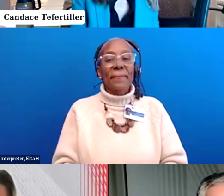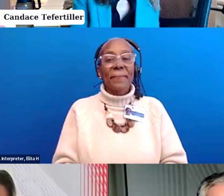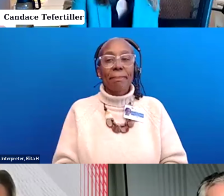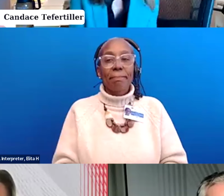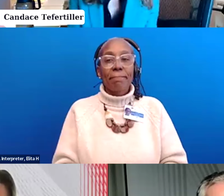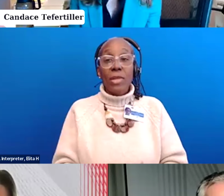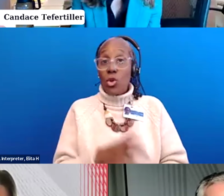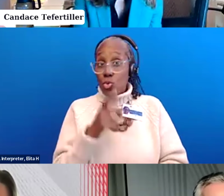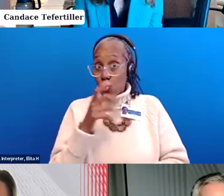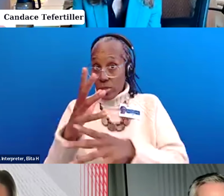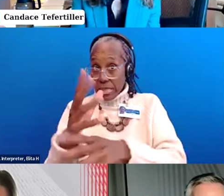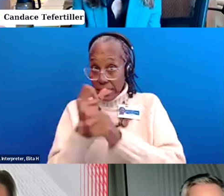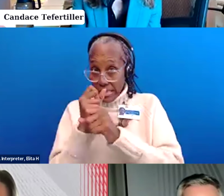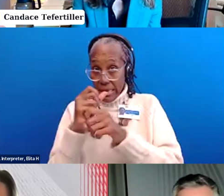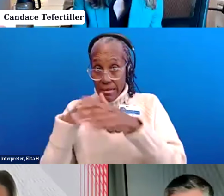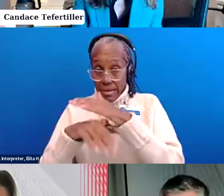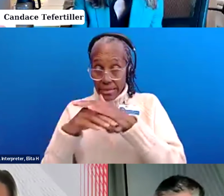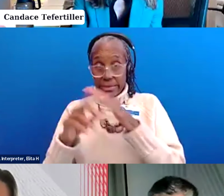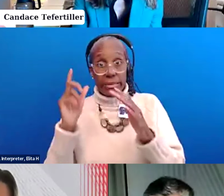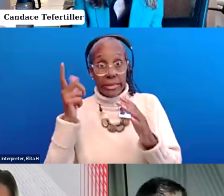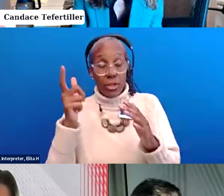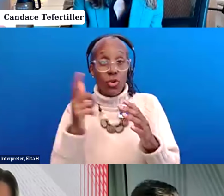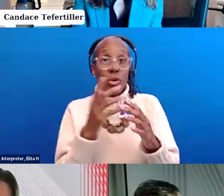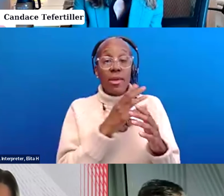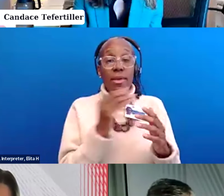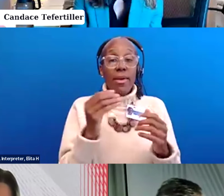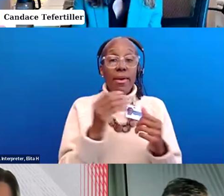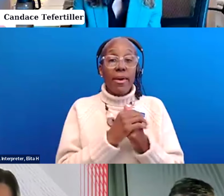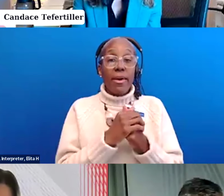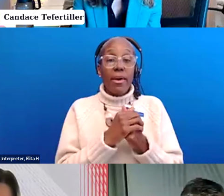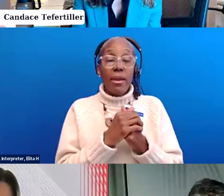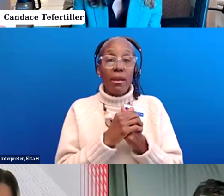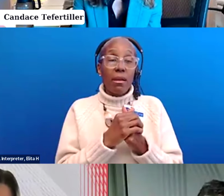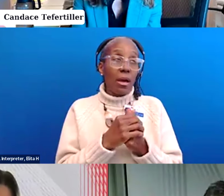who can get access to it eventually, and